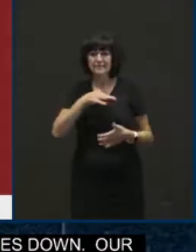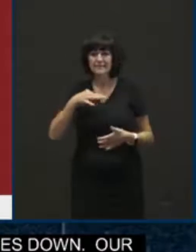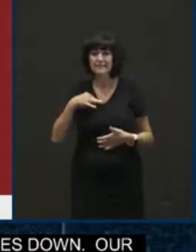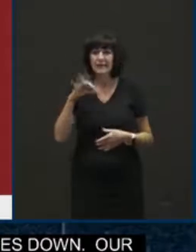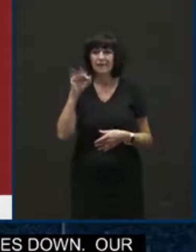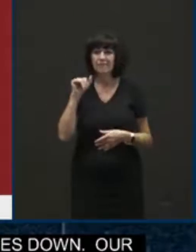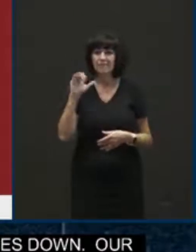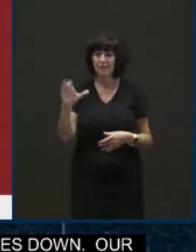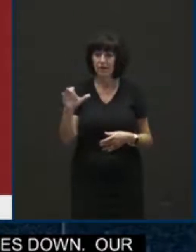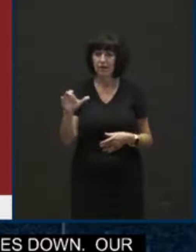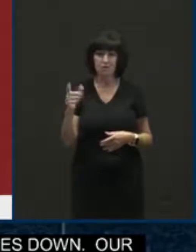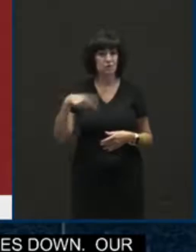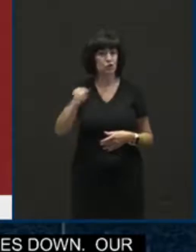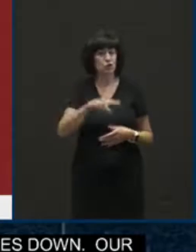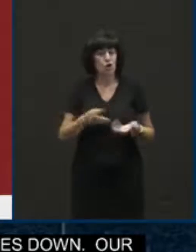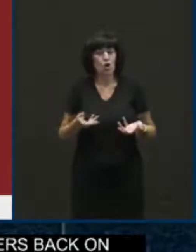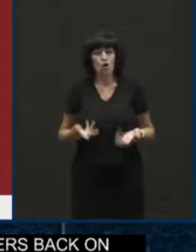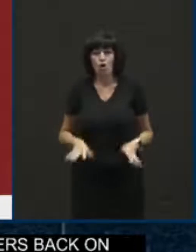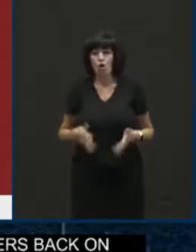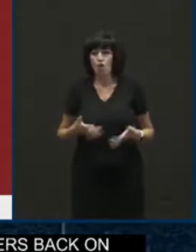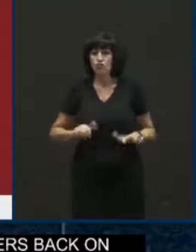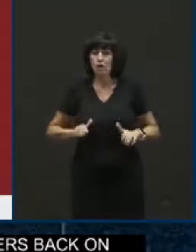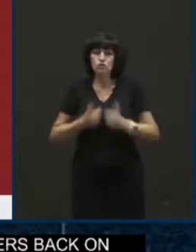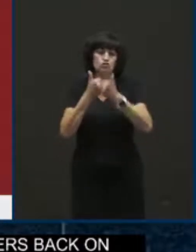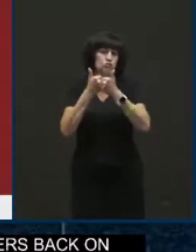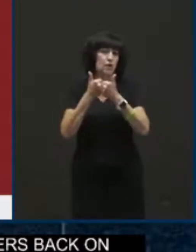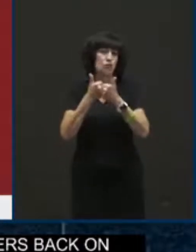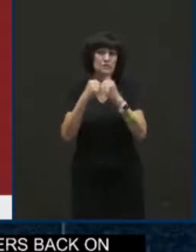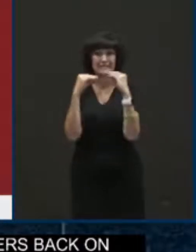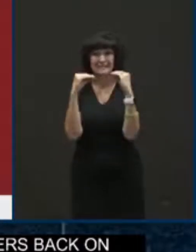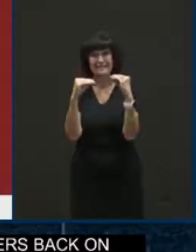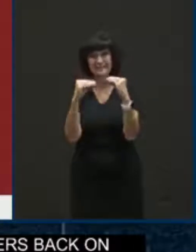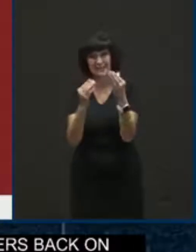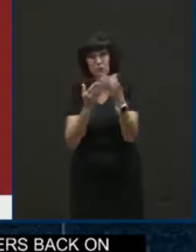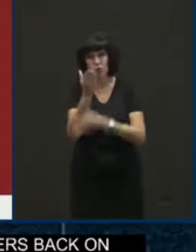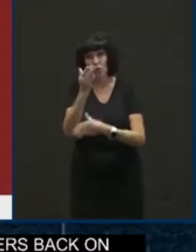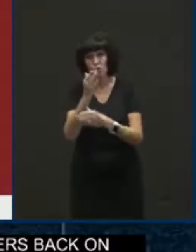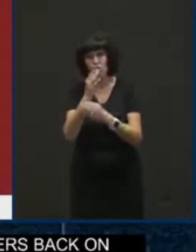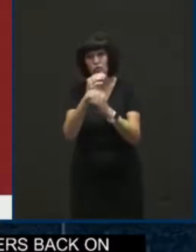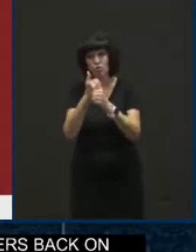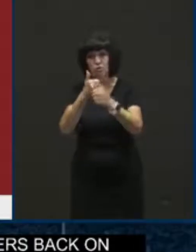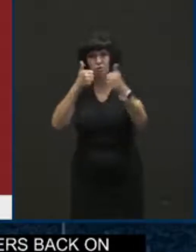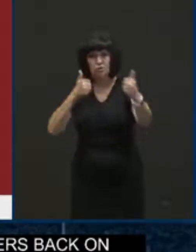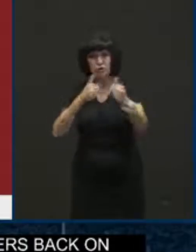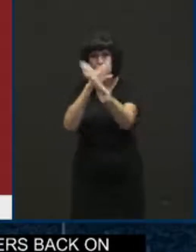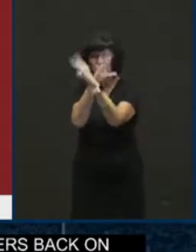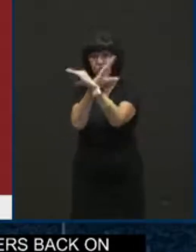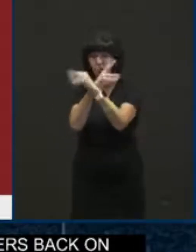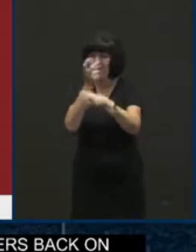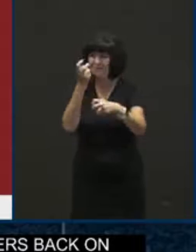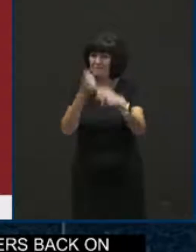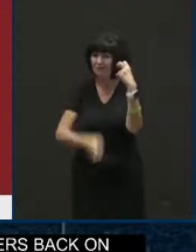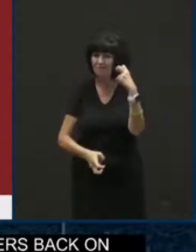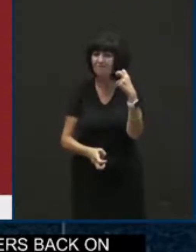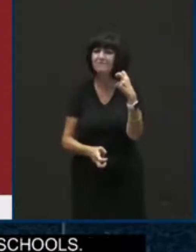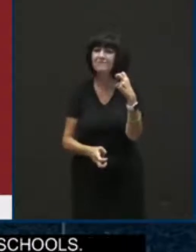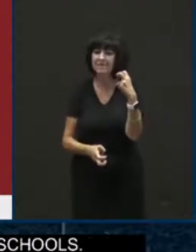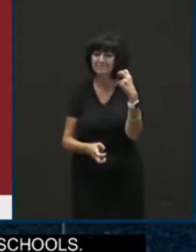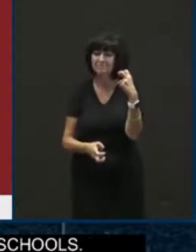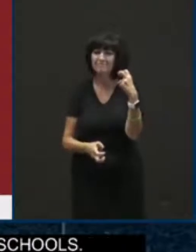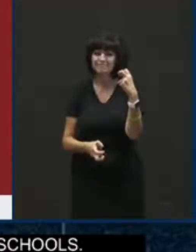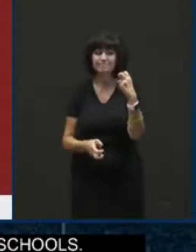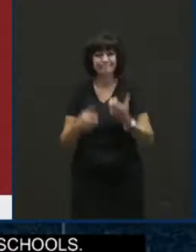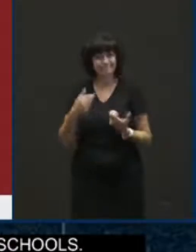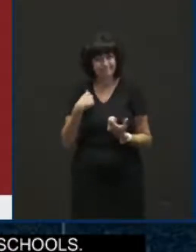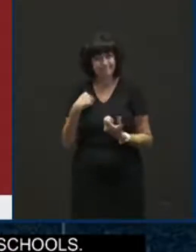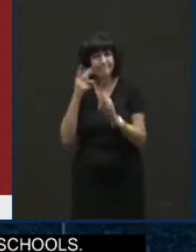the remote and hybrid learning arrangements that are underway in districts across our state. Been out visiting